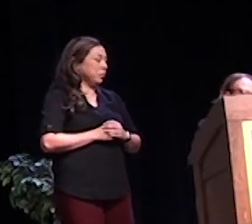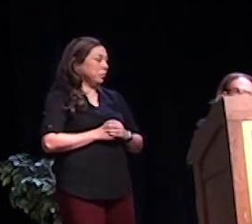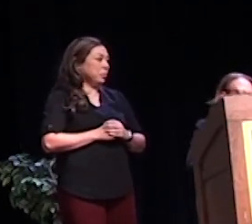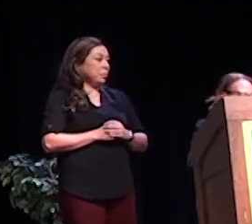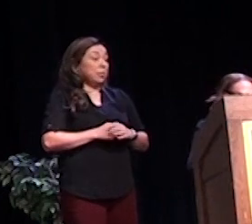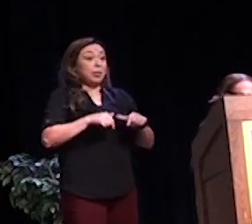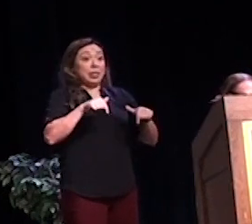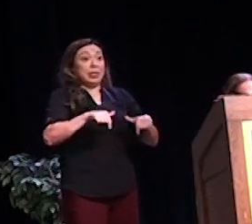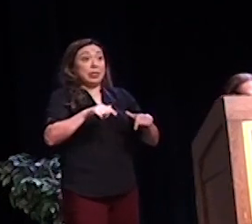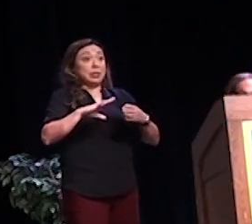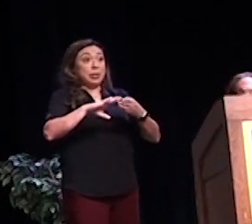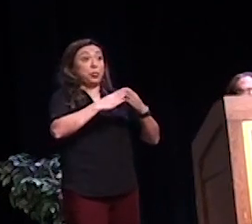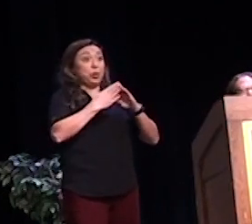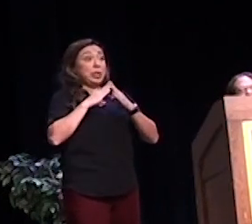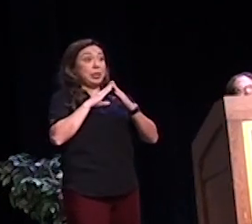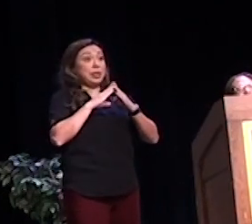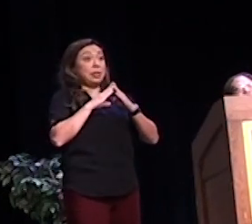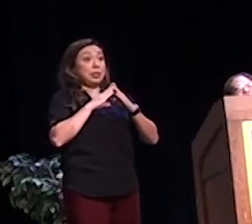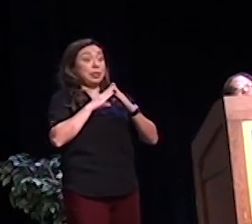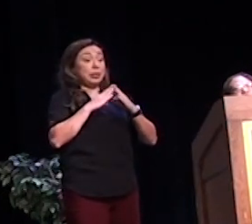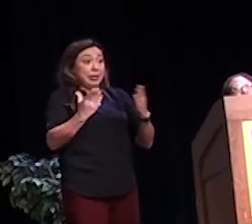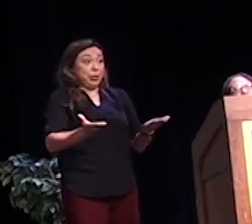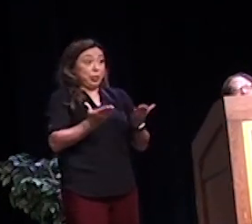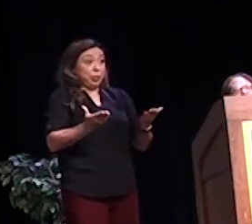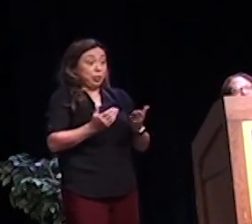This community here in this side